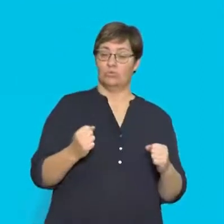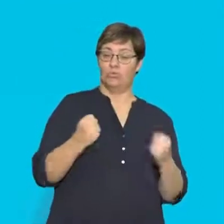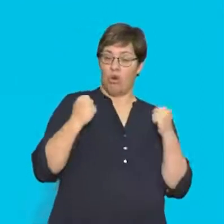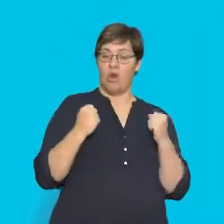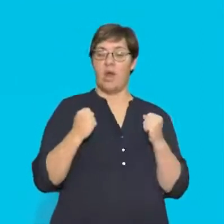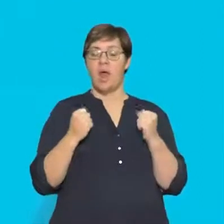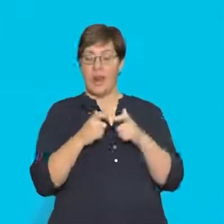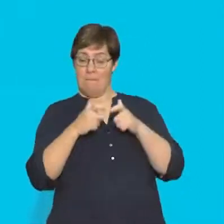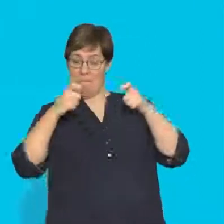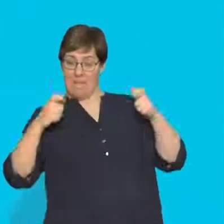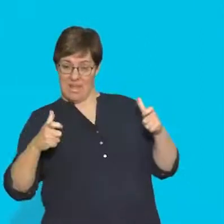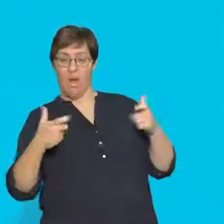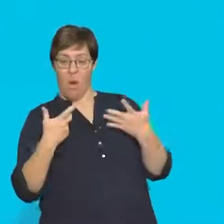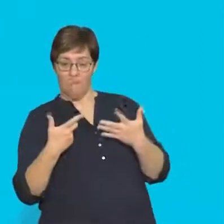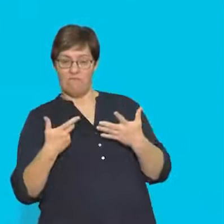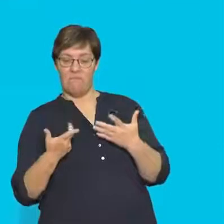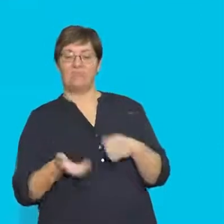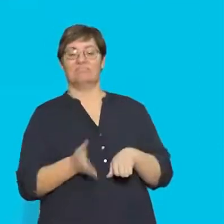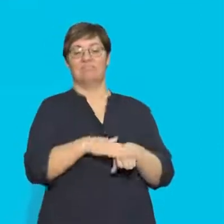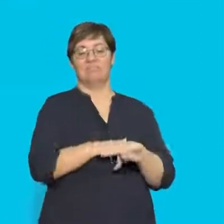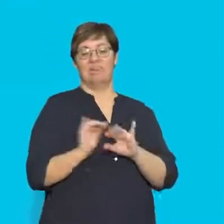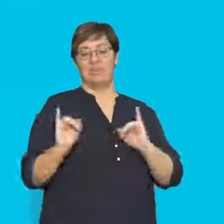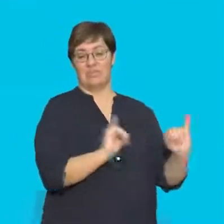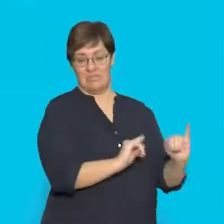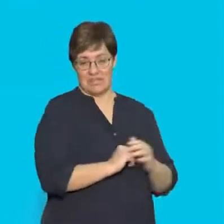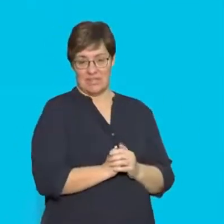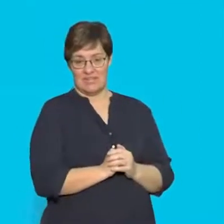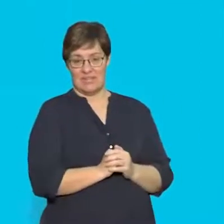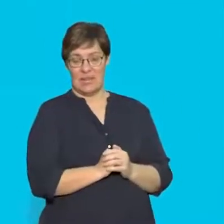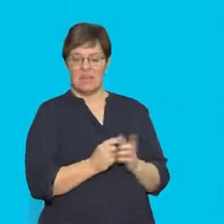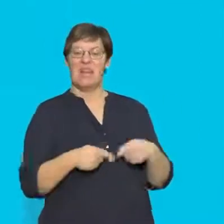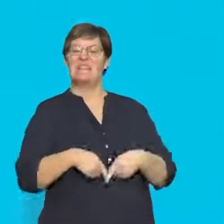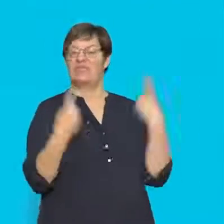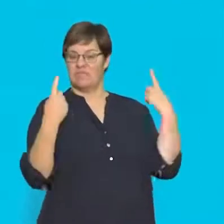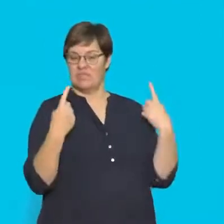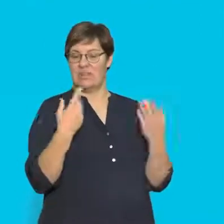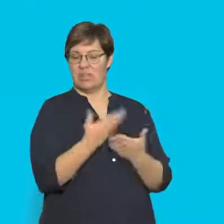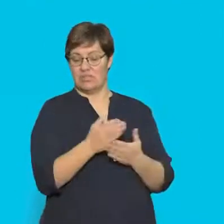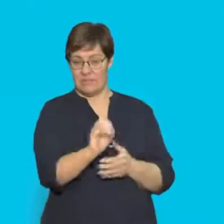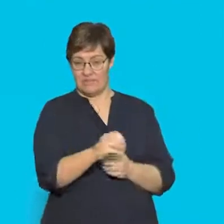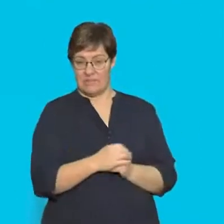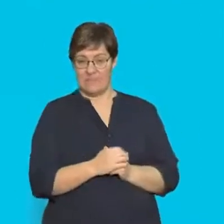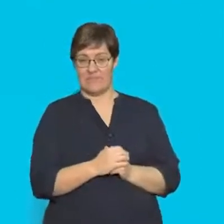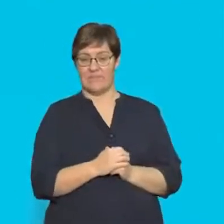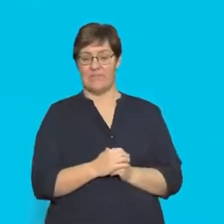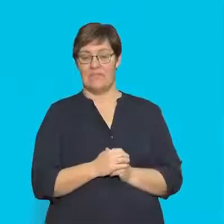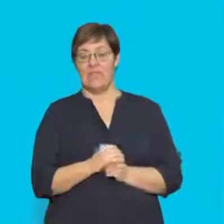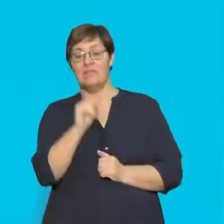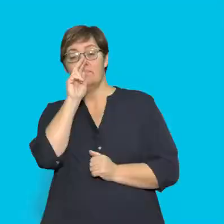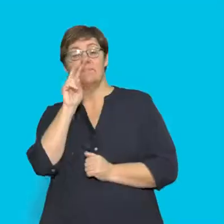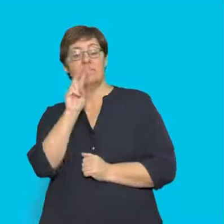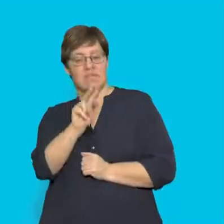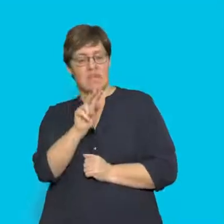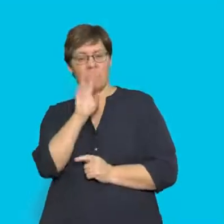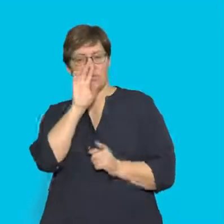magnitude of the induced current, the induced potential difference. But let's just see if we can make sense